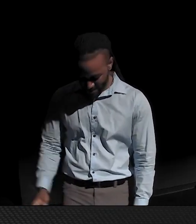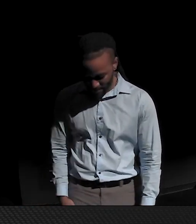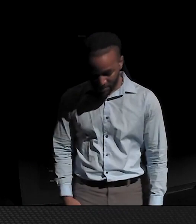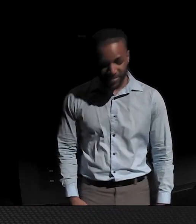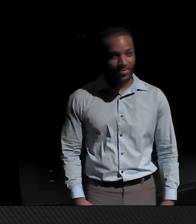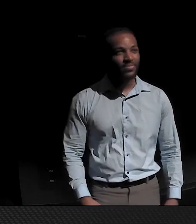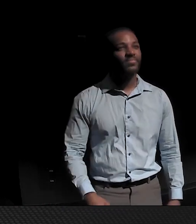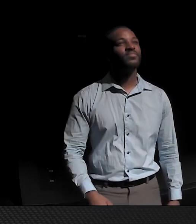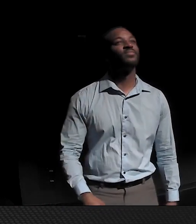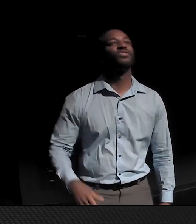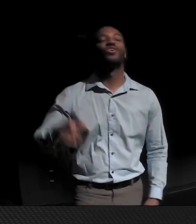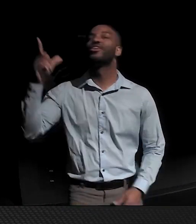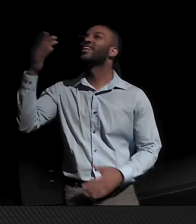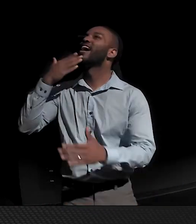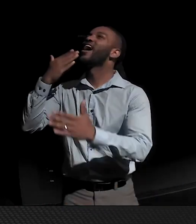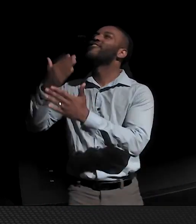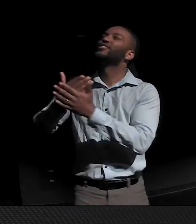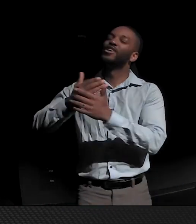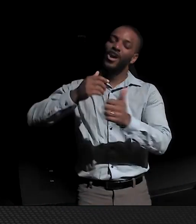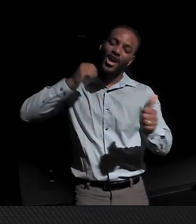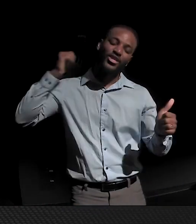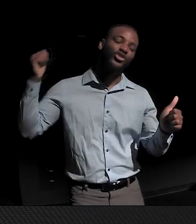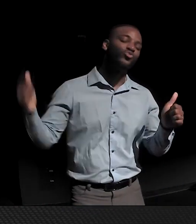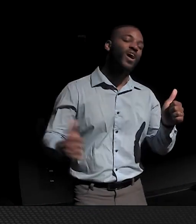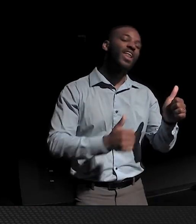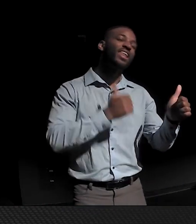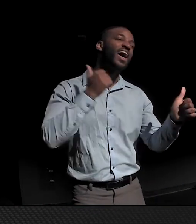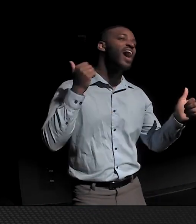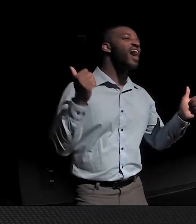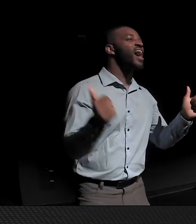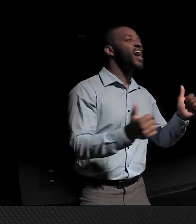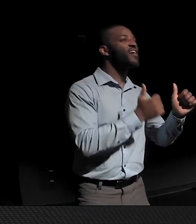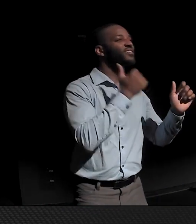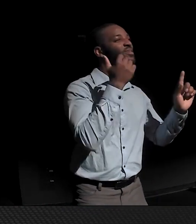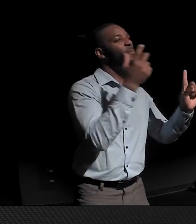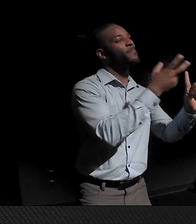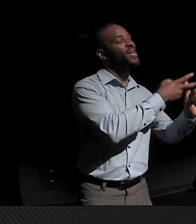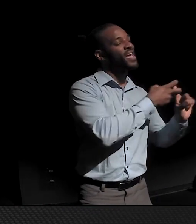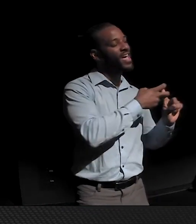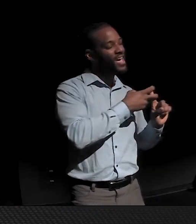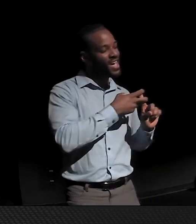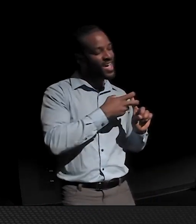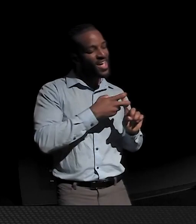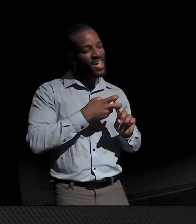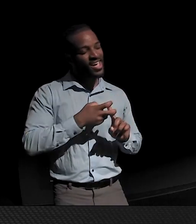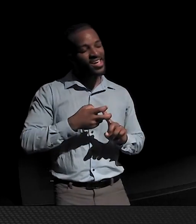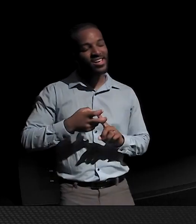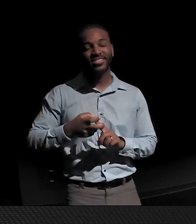Oh, your goodness is running after, it's running.